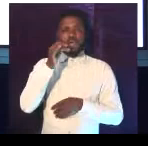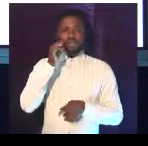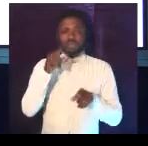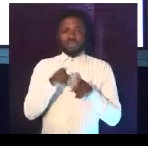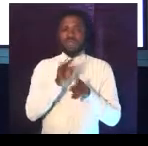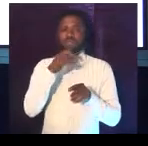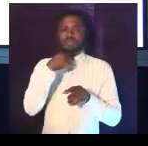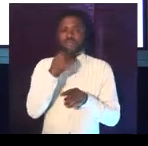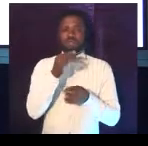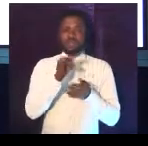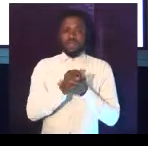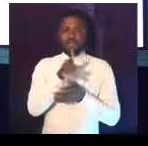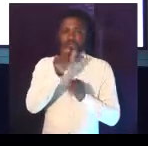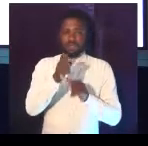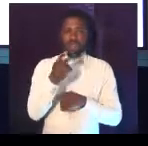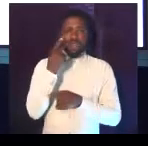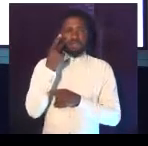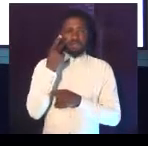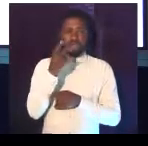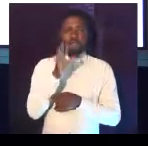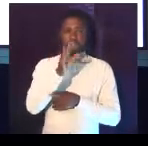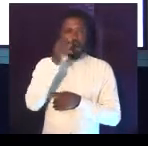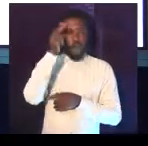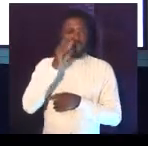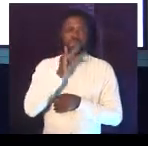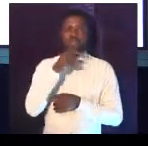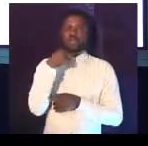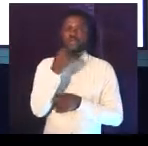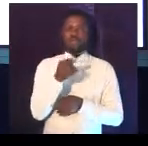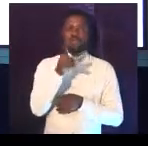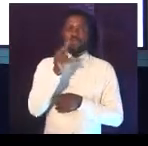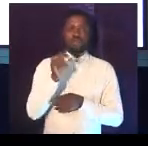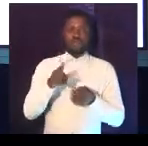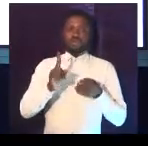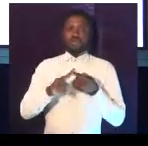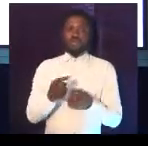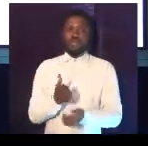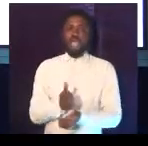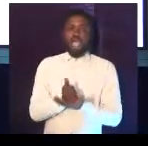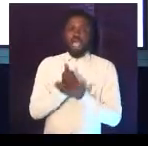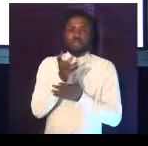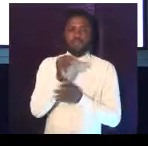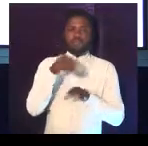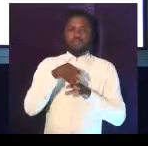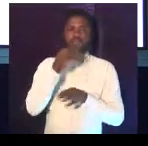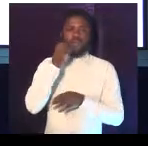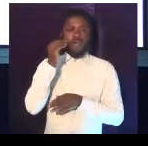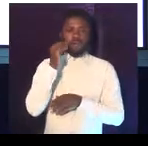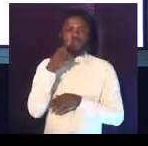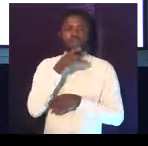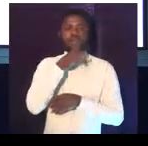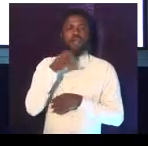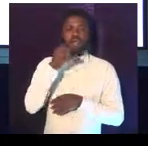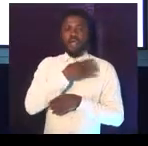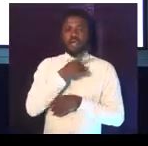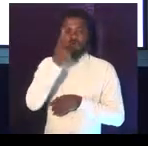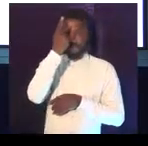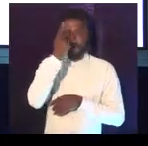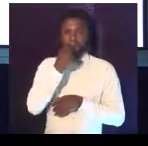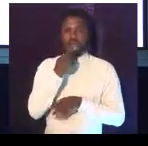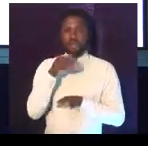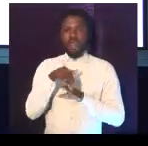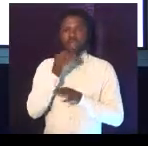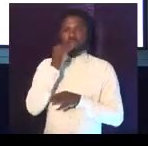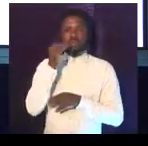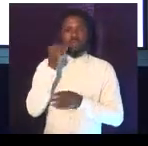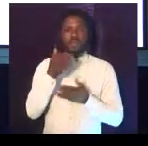family. I know your sister is telling you now that you can see, your uncle is telling you, yes, you need to run errands for the elderly ones and the